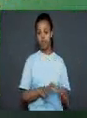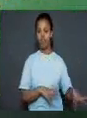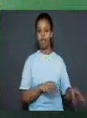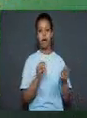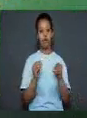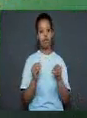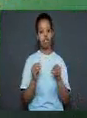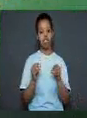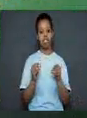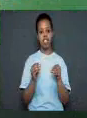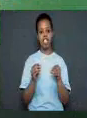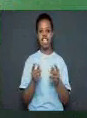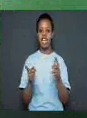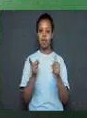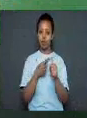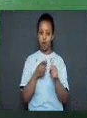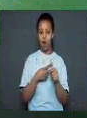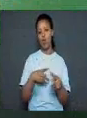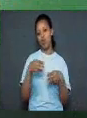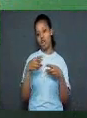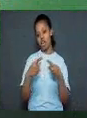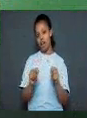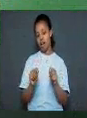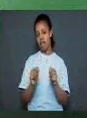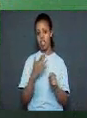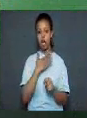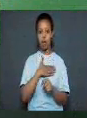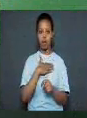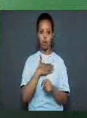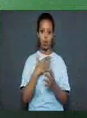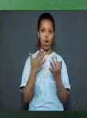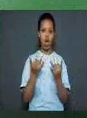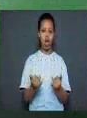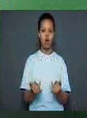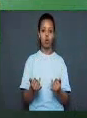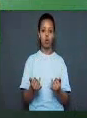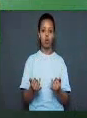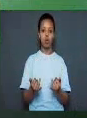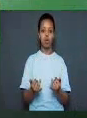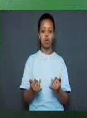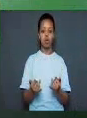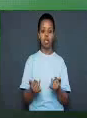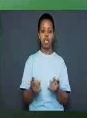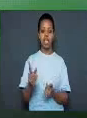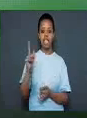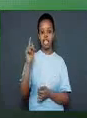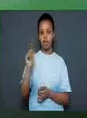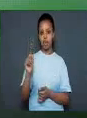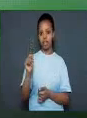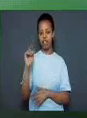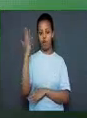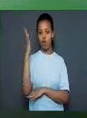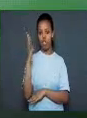Students, for our first activity, please write down the characteristics of